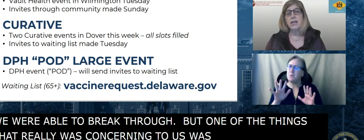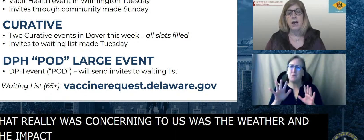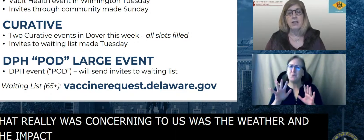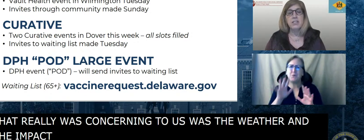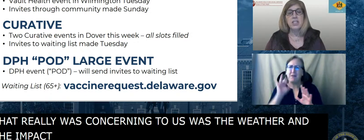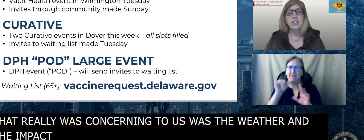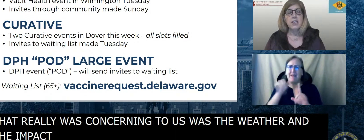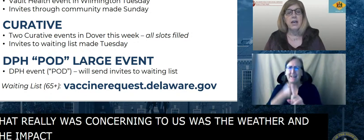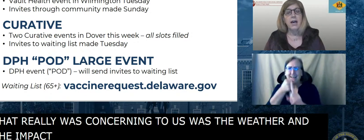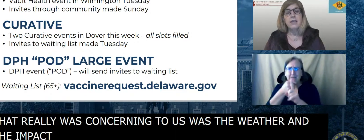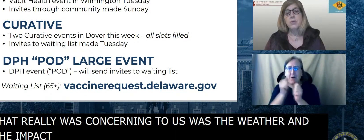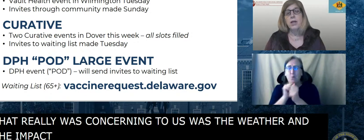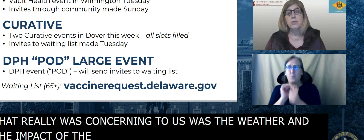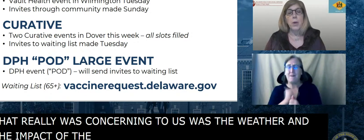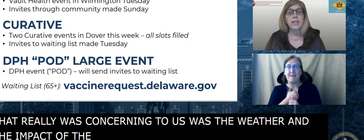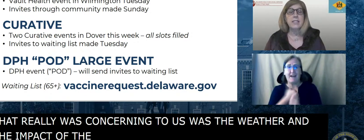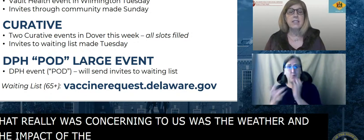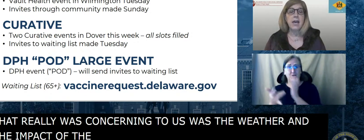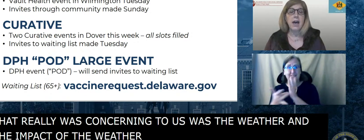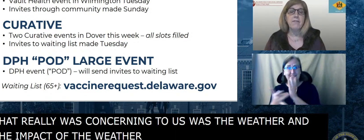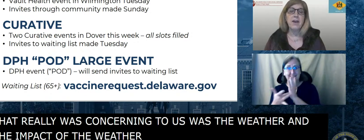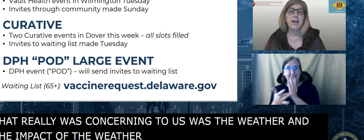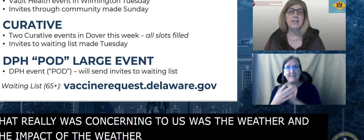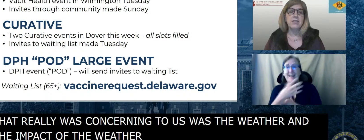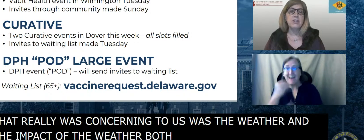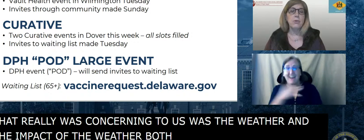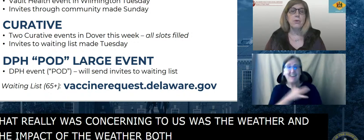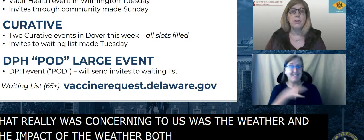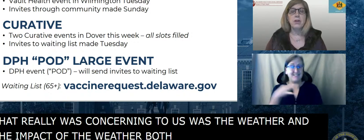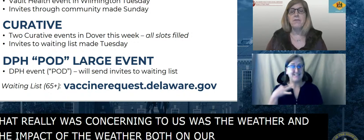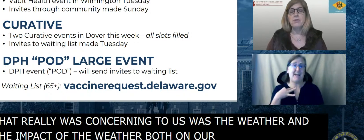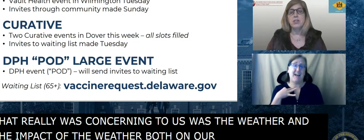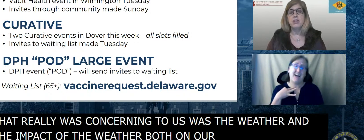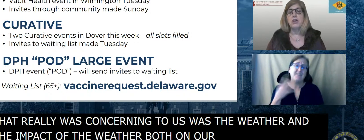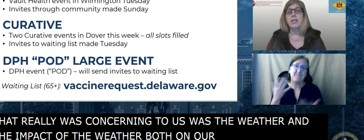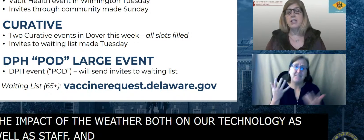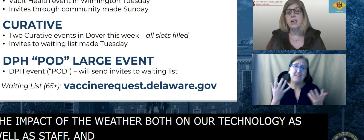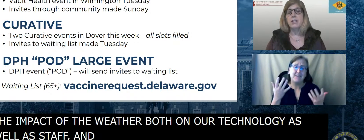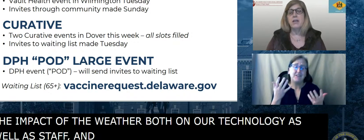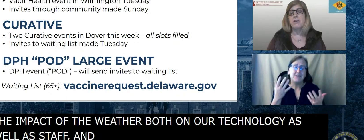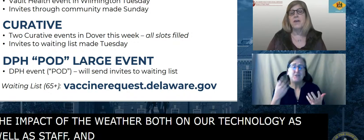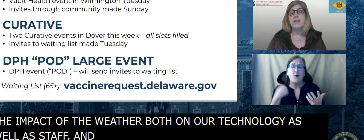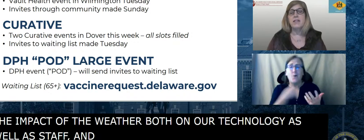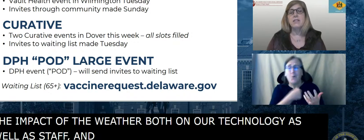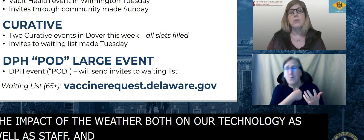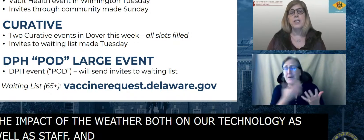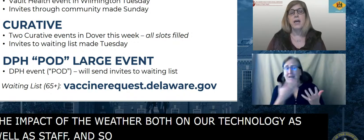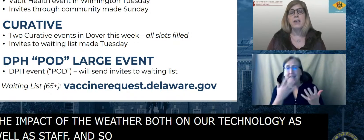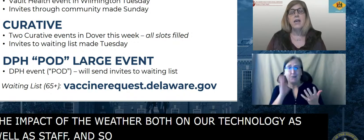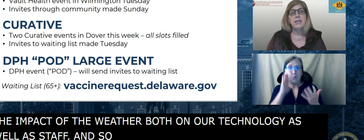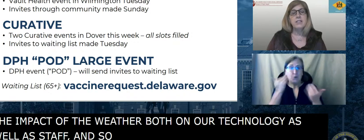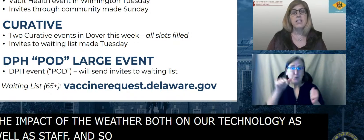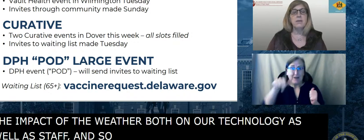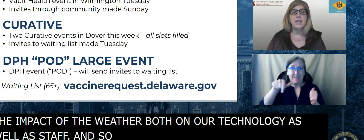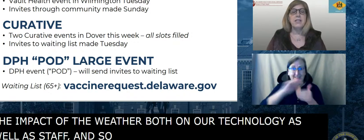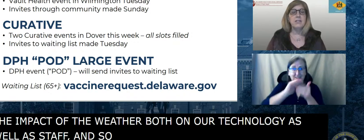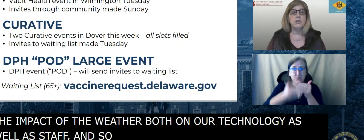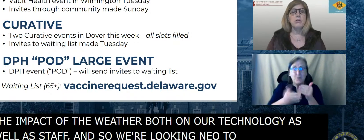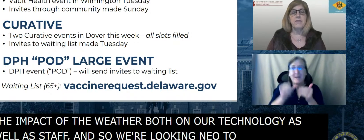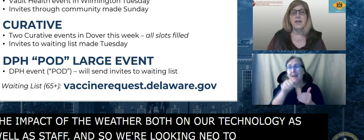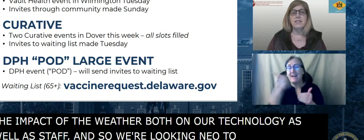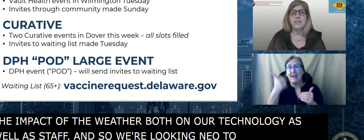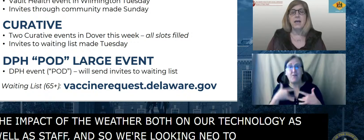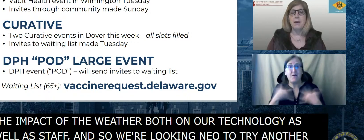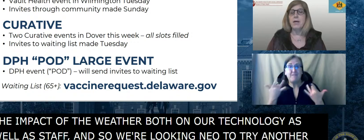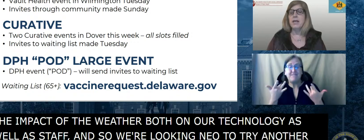our technology as well as staff. And so we're looking forward to trying another event this weekend that's going to be an